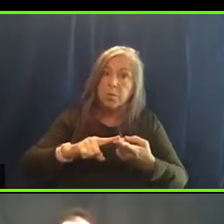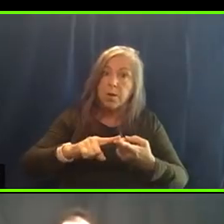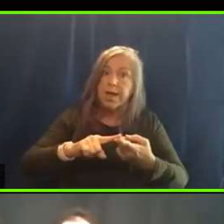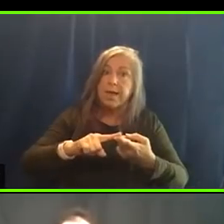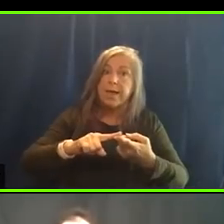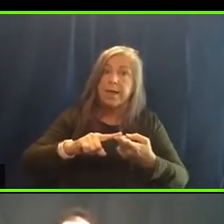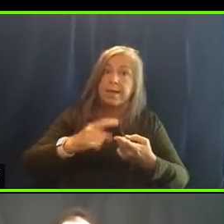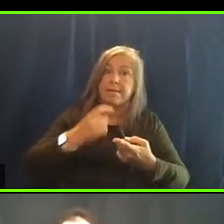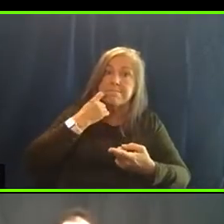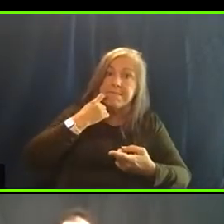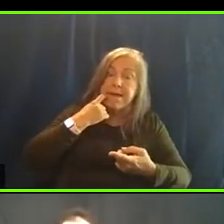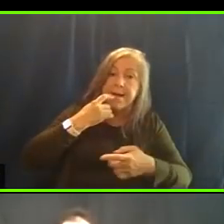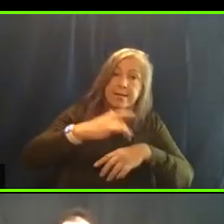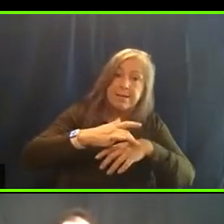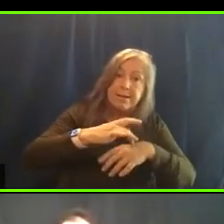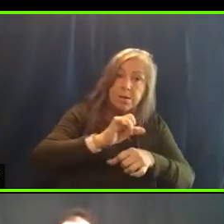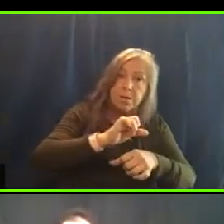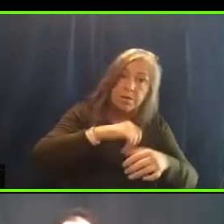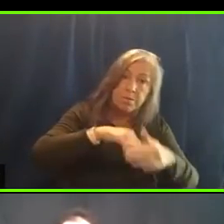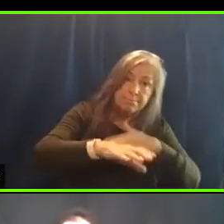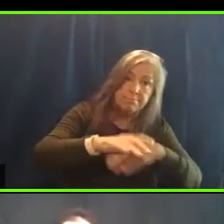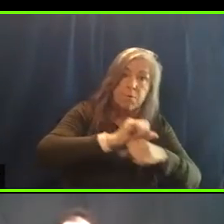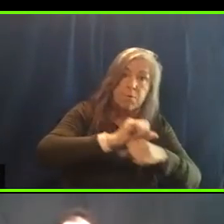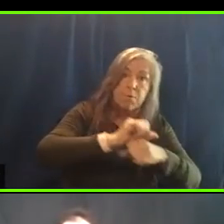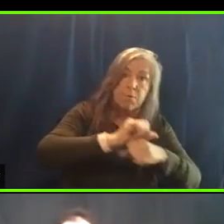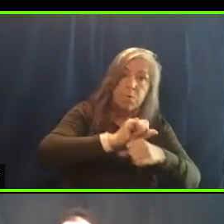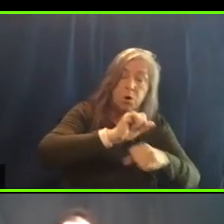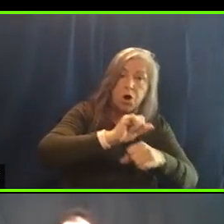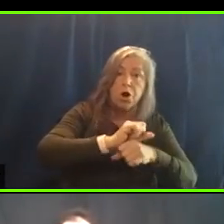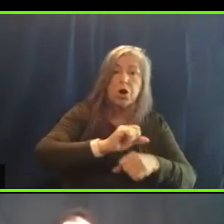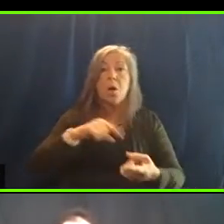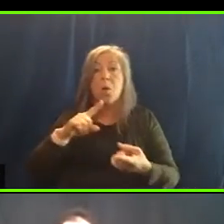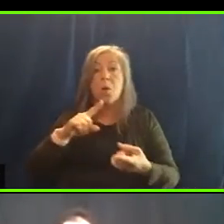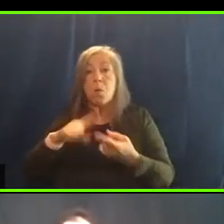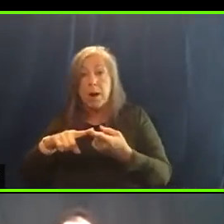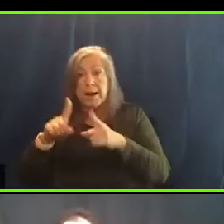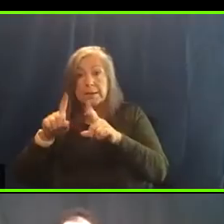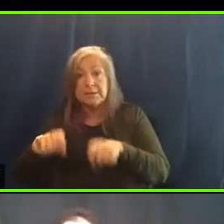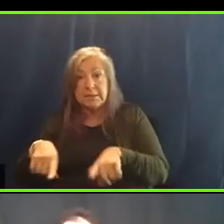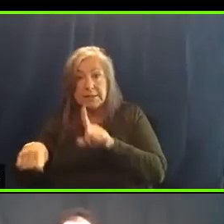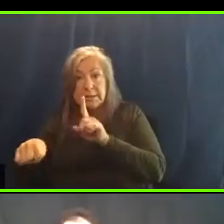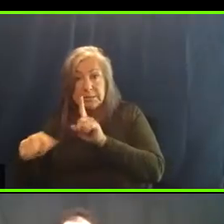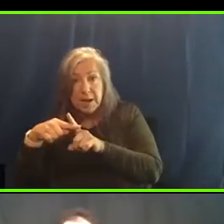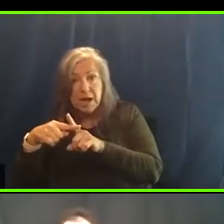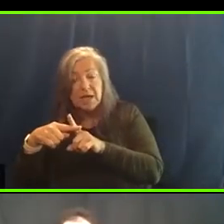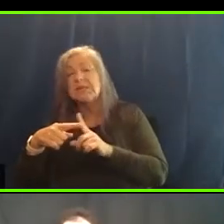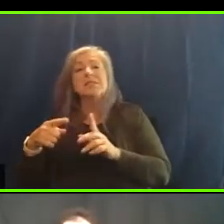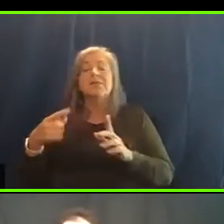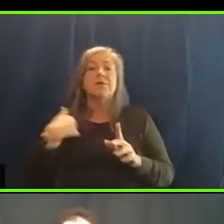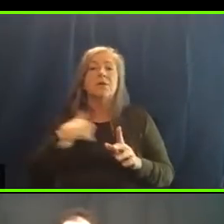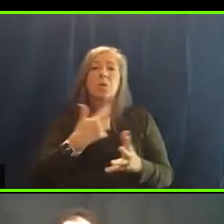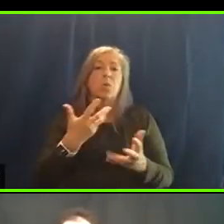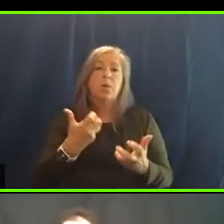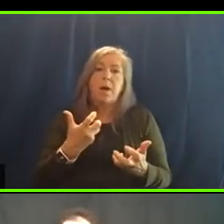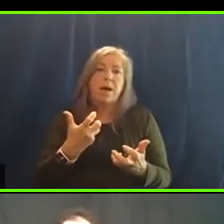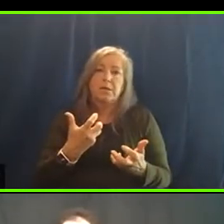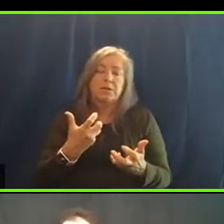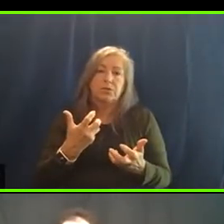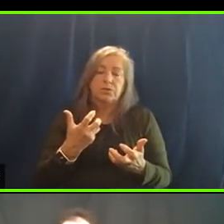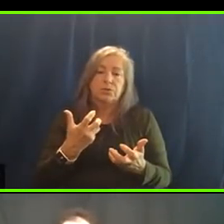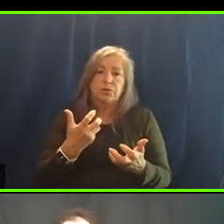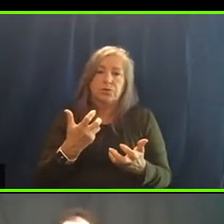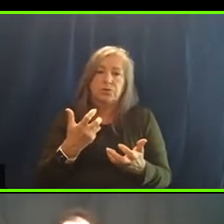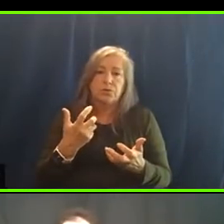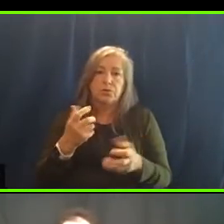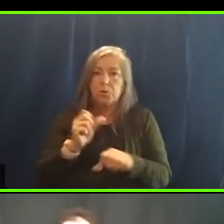COVID or when you got tested for COVID. And we just wanna be able to work with the people you may have had contact with at work. And